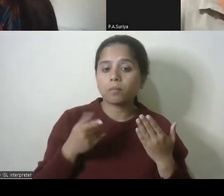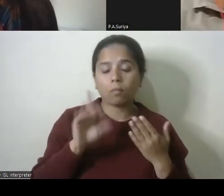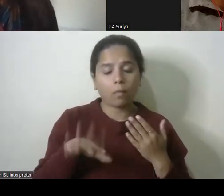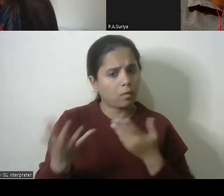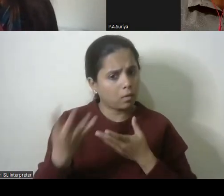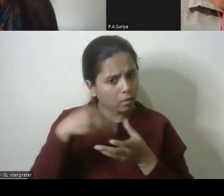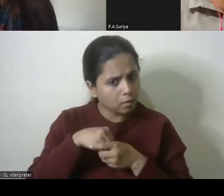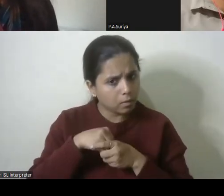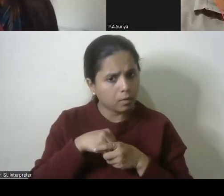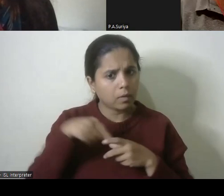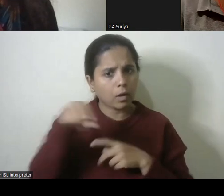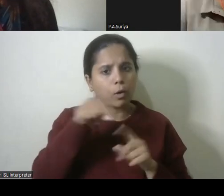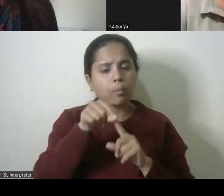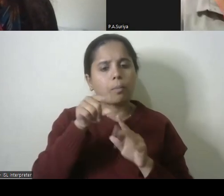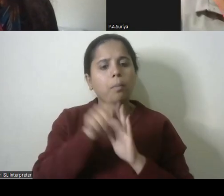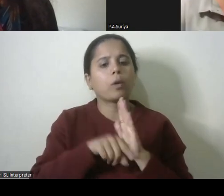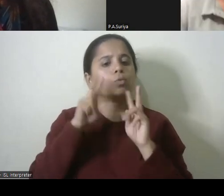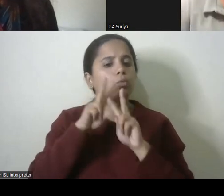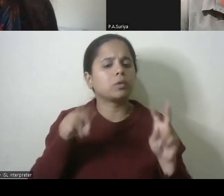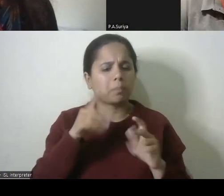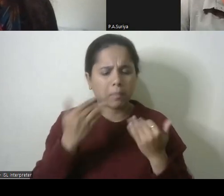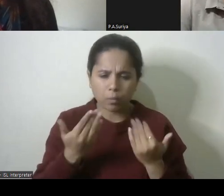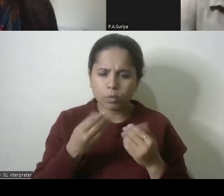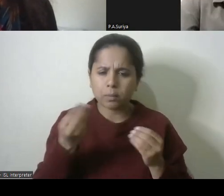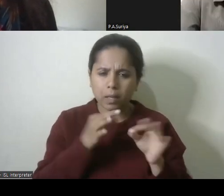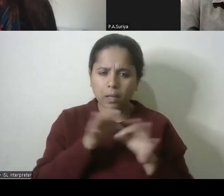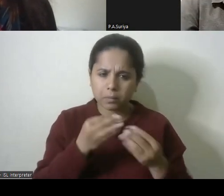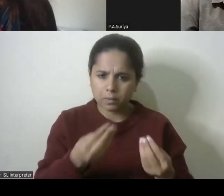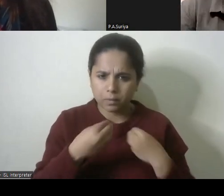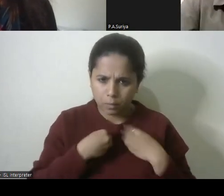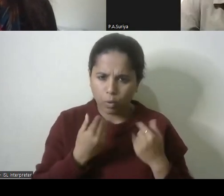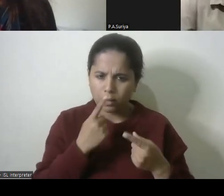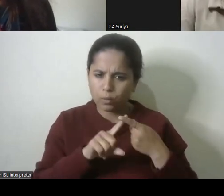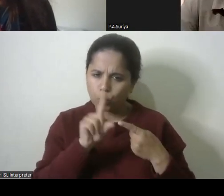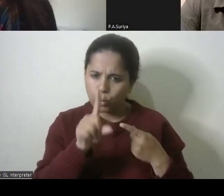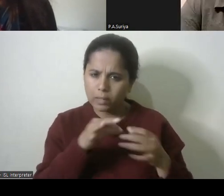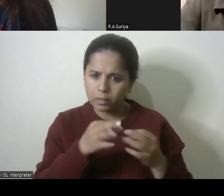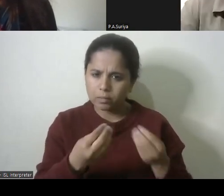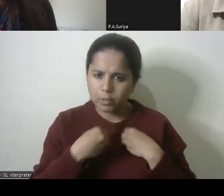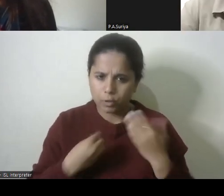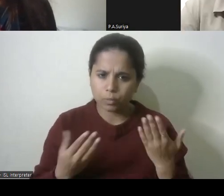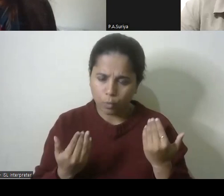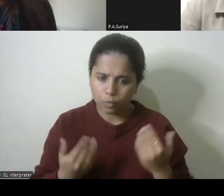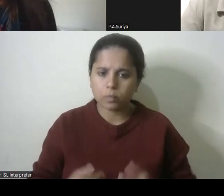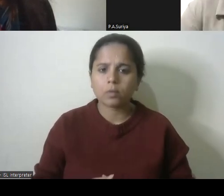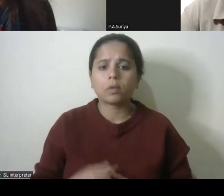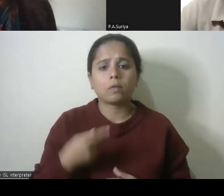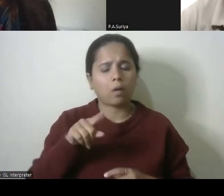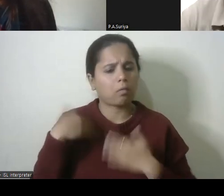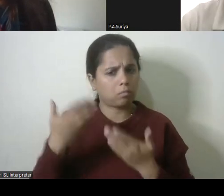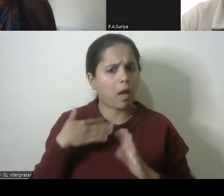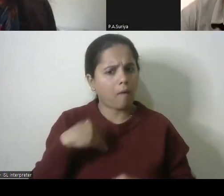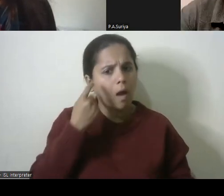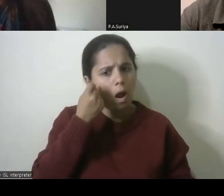engaged in that policy kind of the research, and could you please illustrate that one thing? And so far I understand